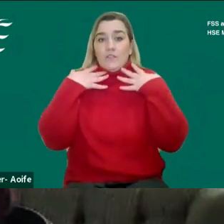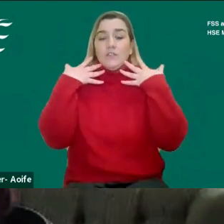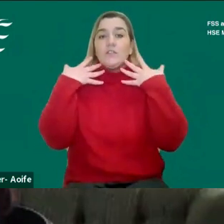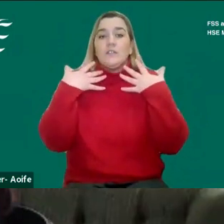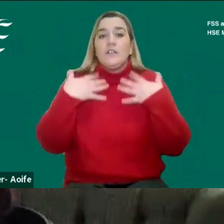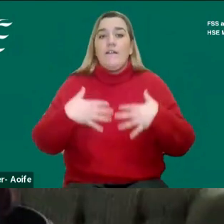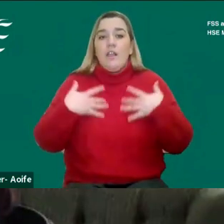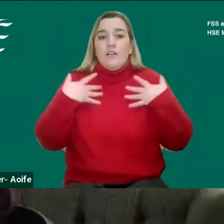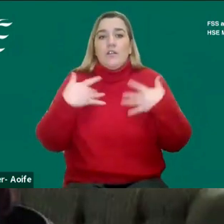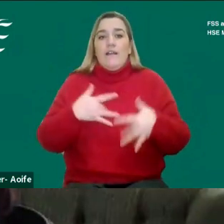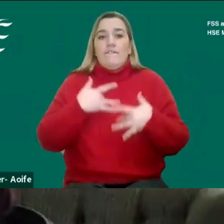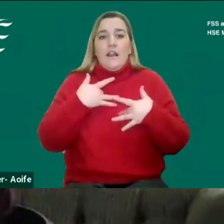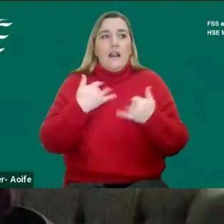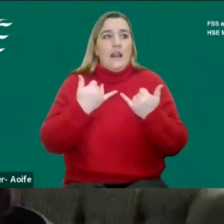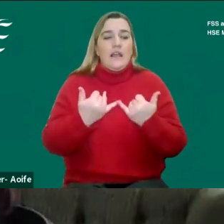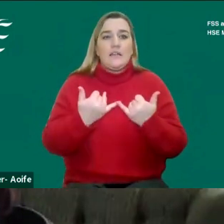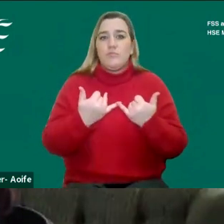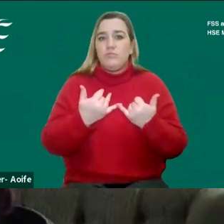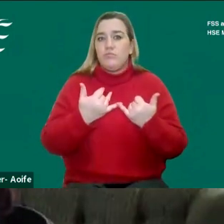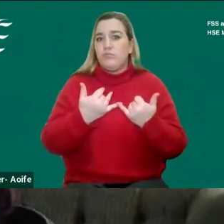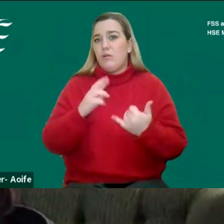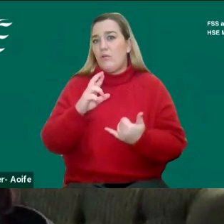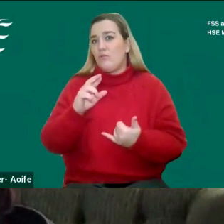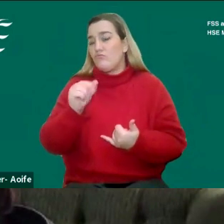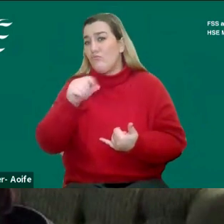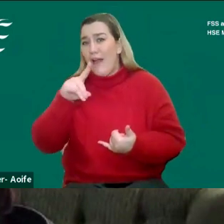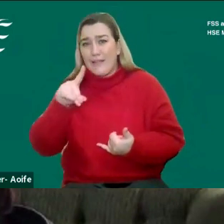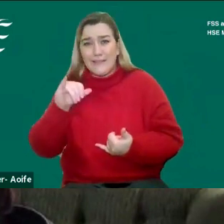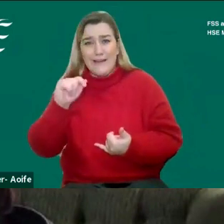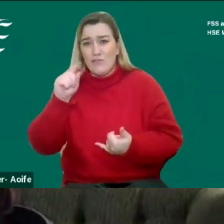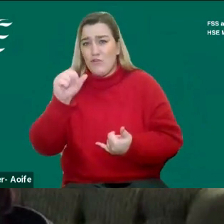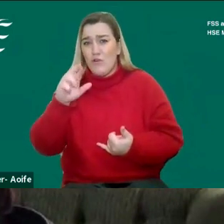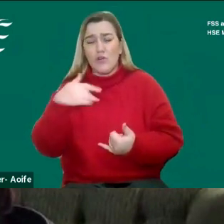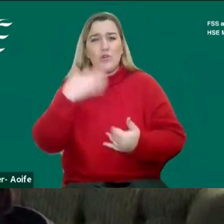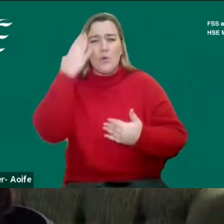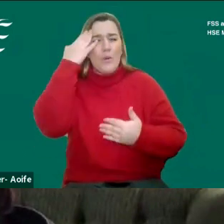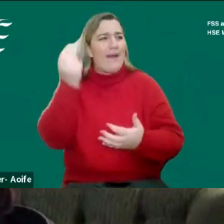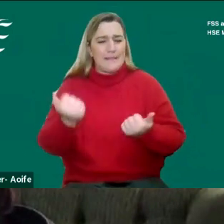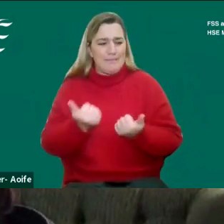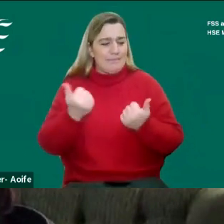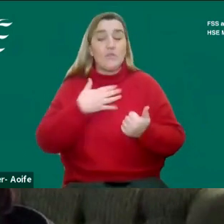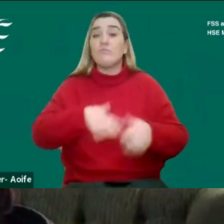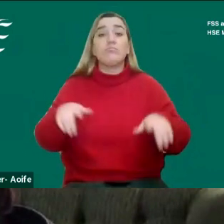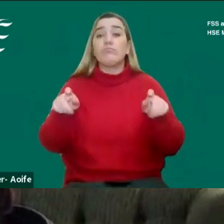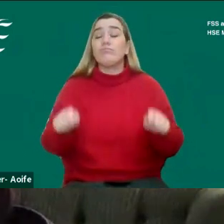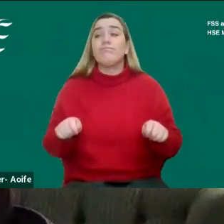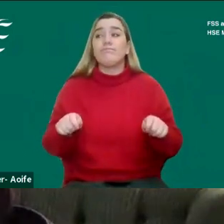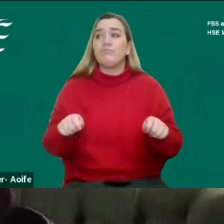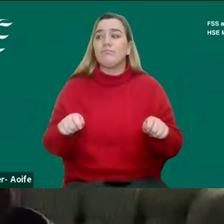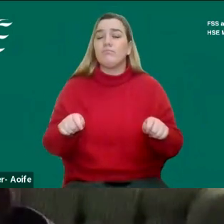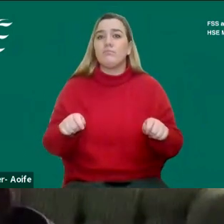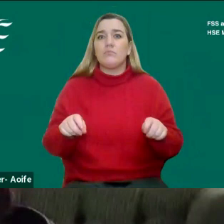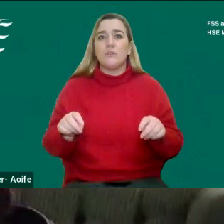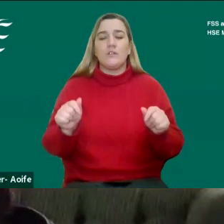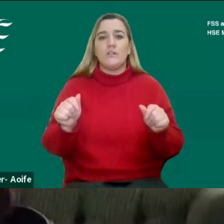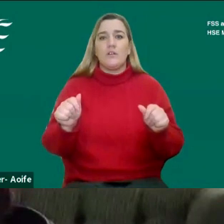be like a radiator. You know, like you would get symptoms you could just sitting down and all of a sudden from your toes up to your